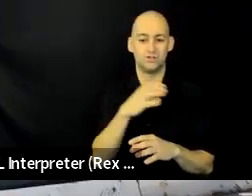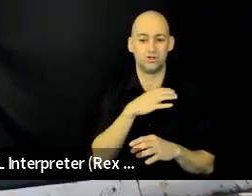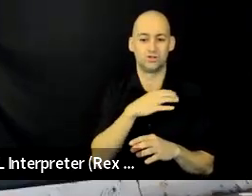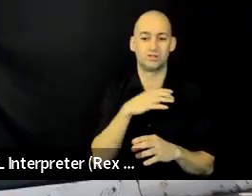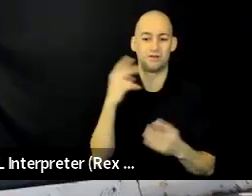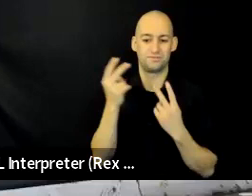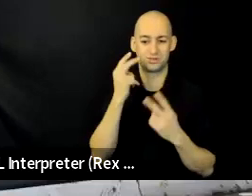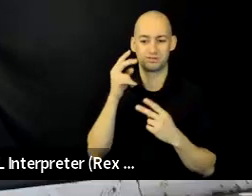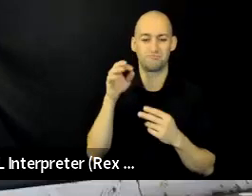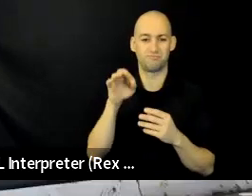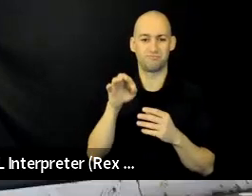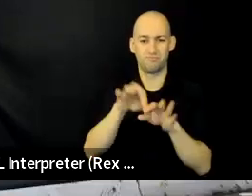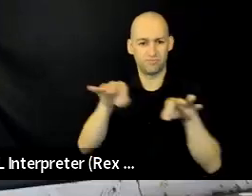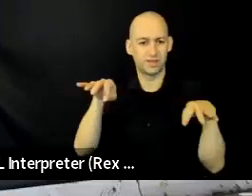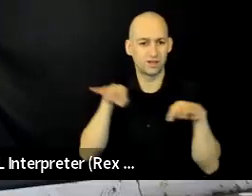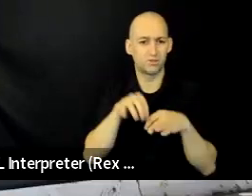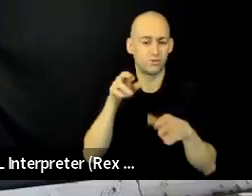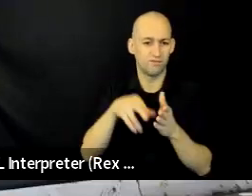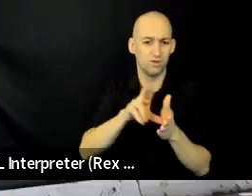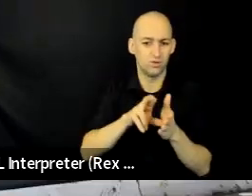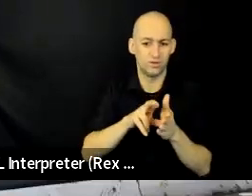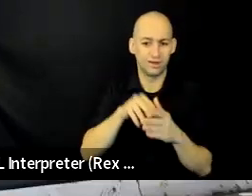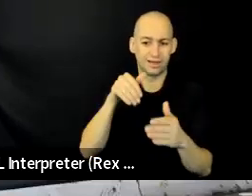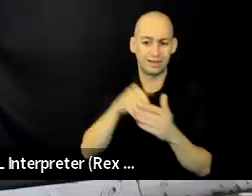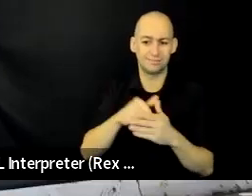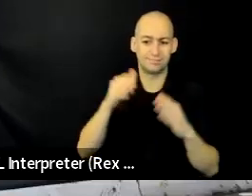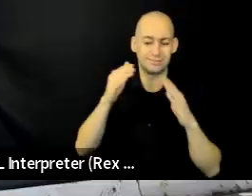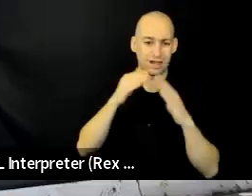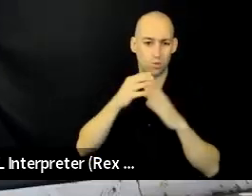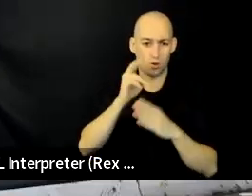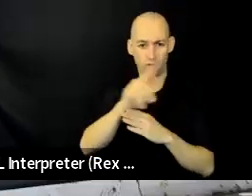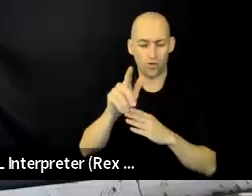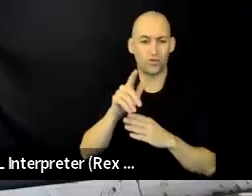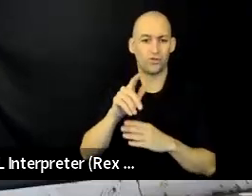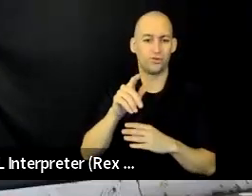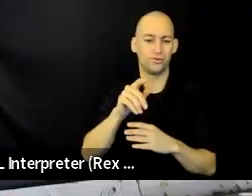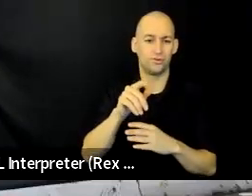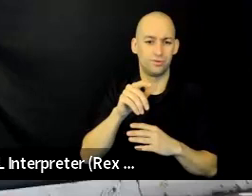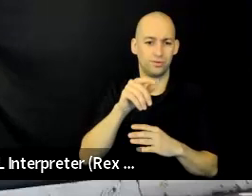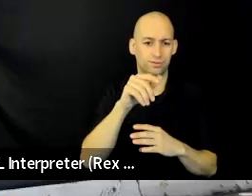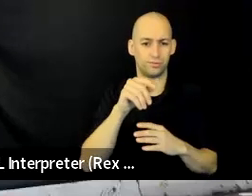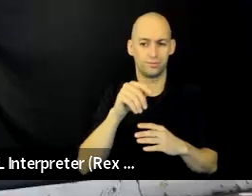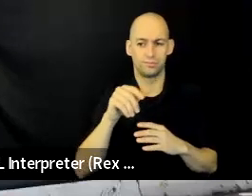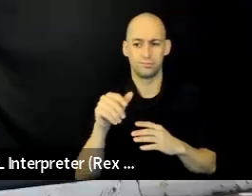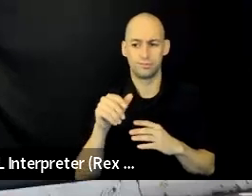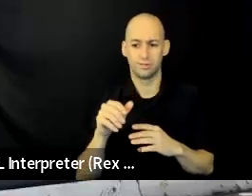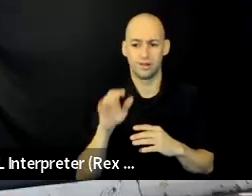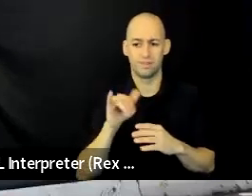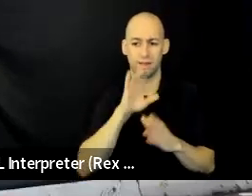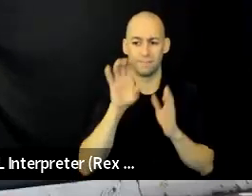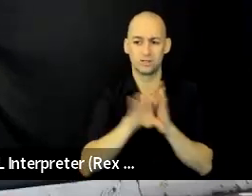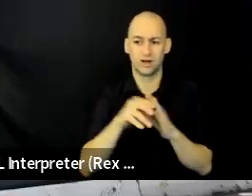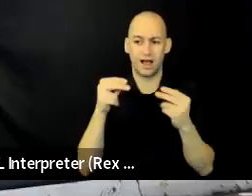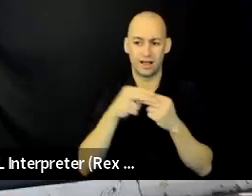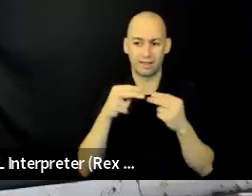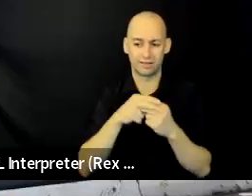attended a field review before a town hall in Crescent City that evening. This photo highlights what users of Last